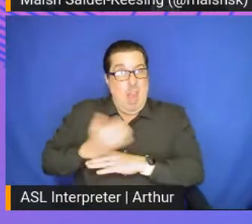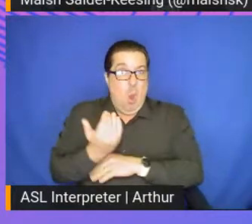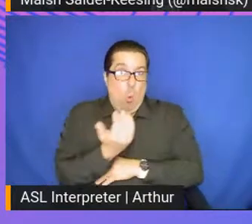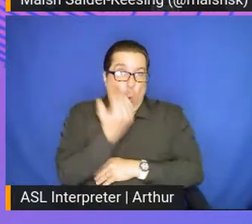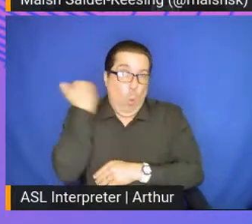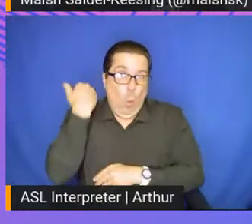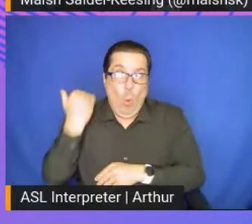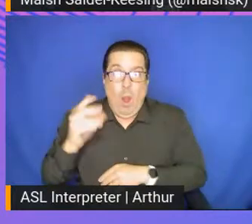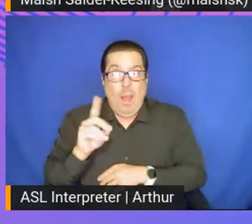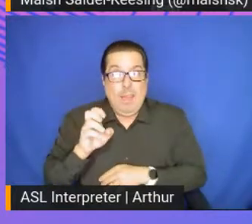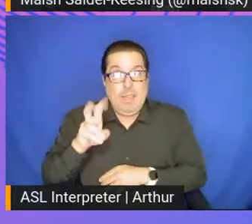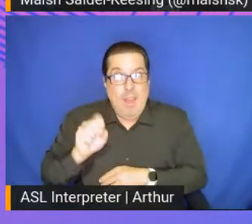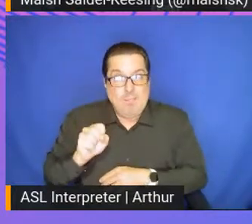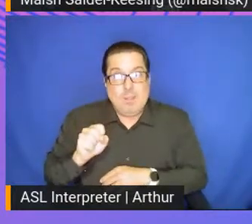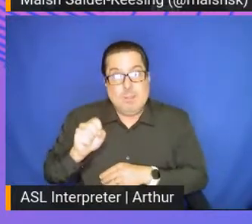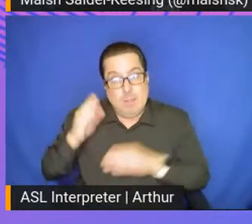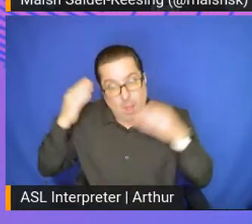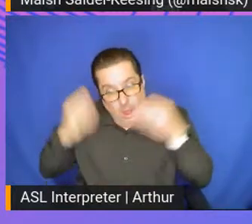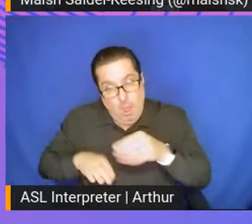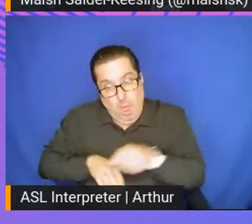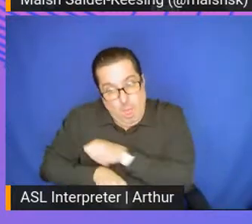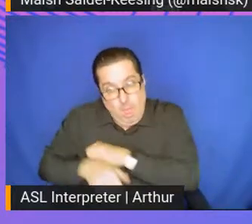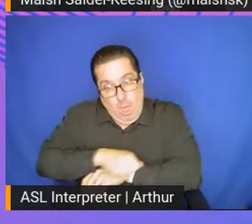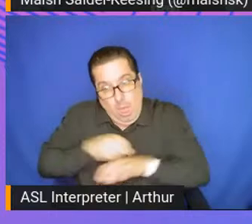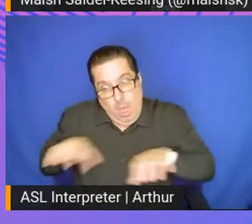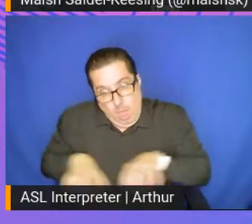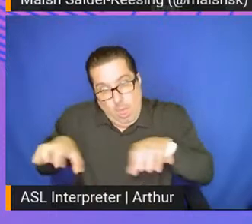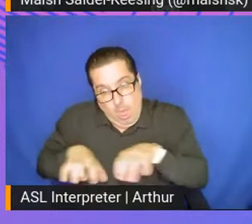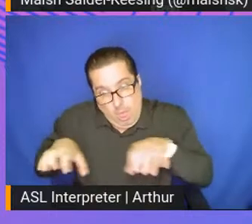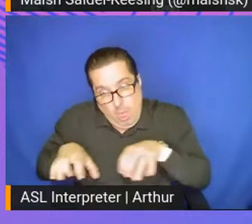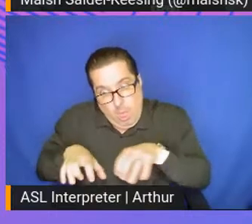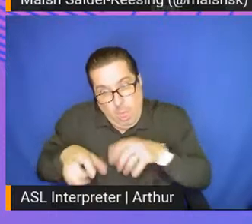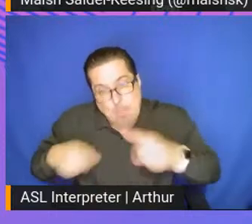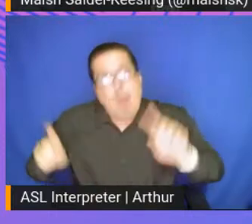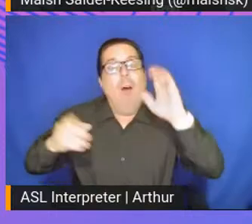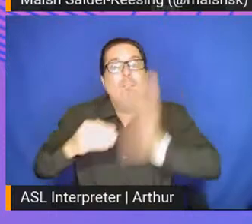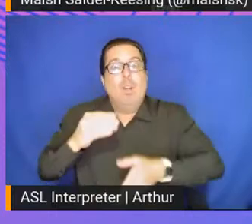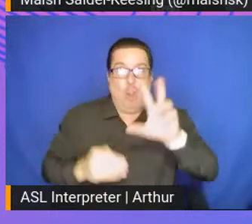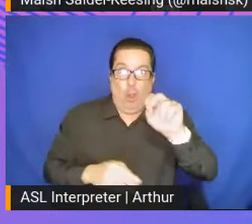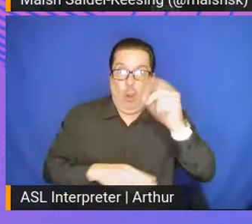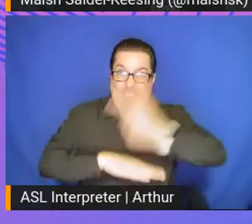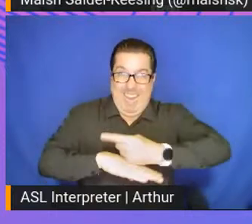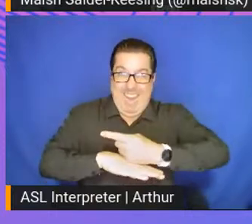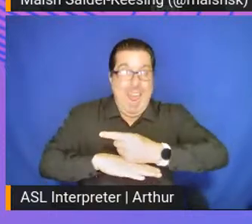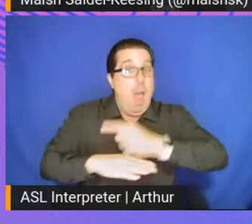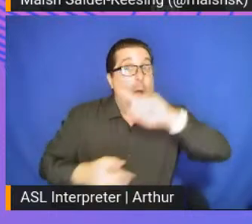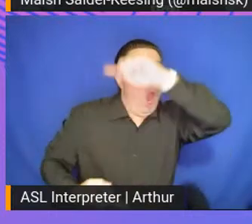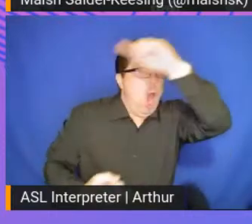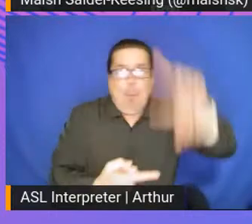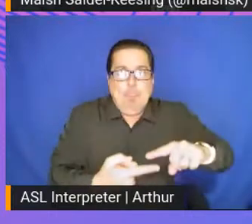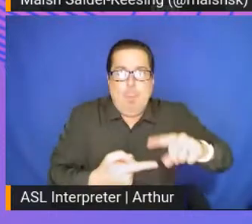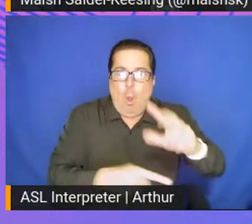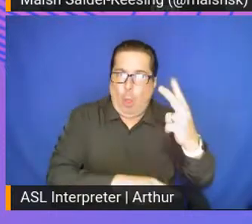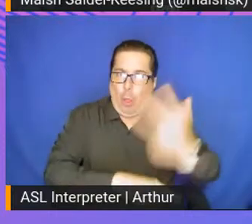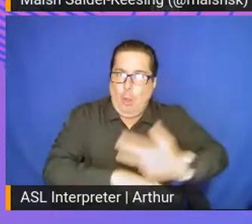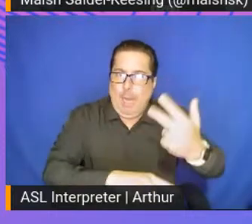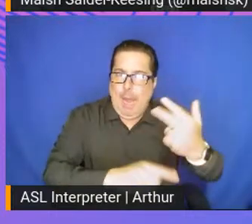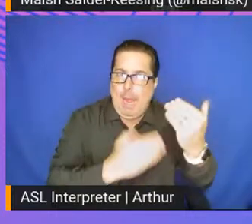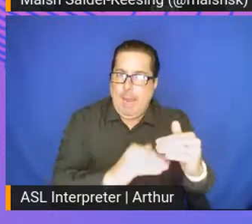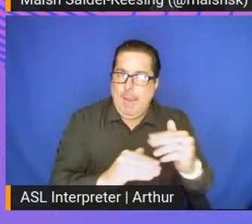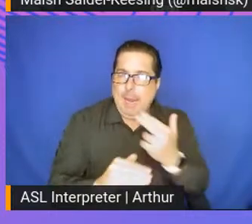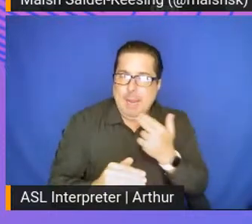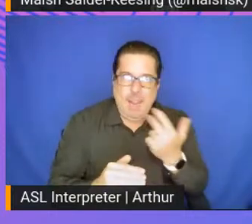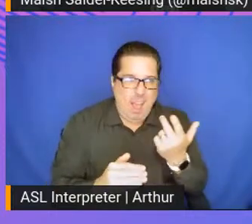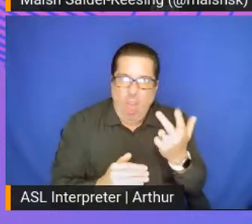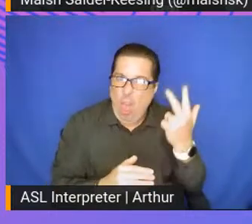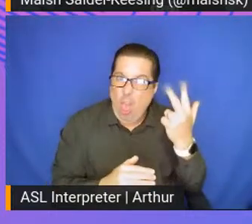devs would spend on a ticket, down to 3 days. And their throughput went from 3 to 8 a